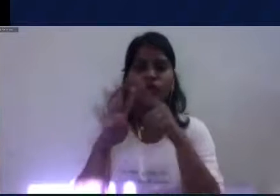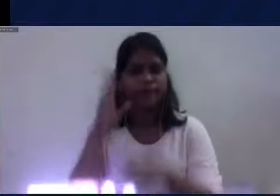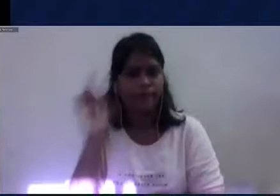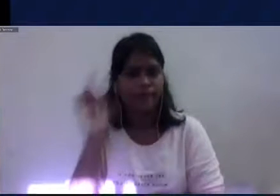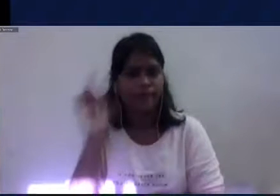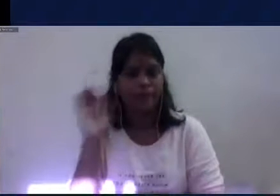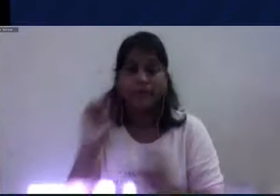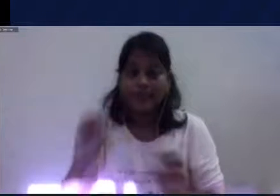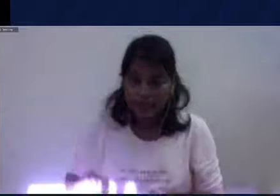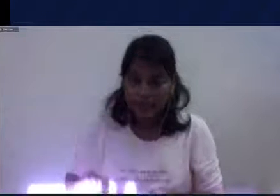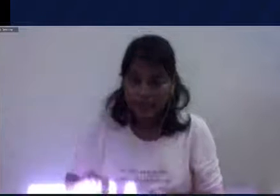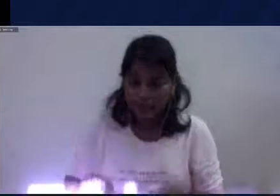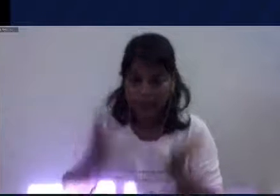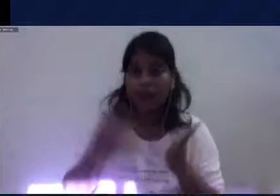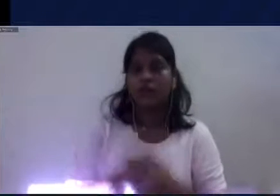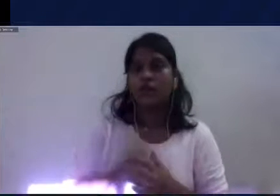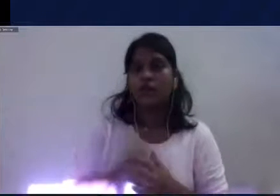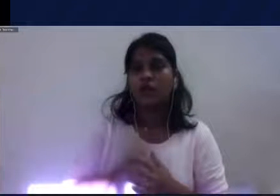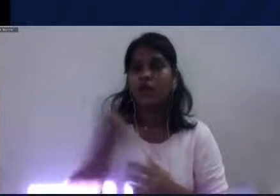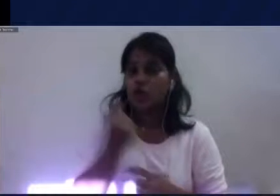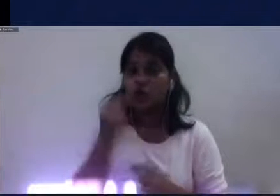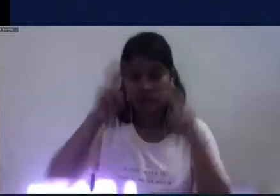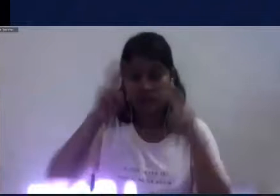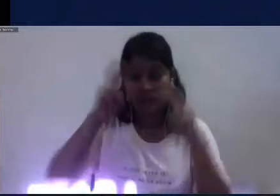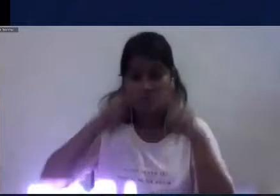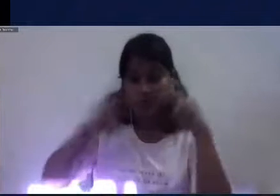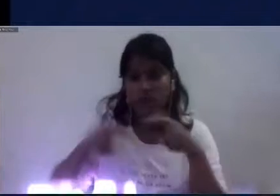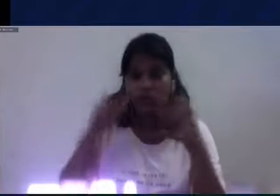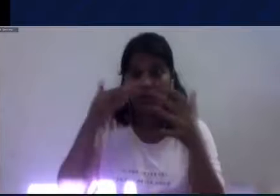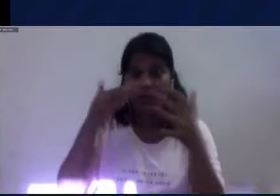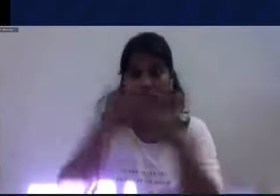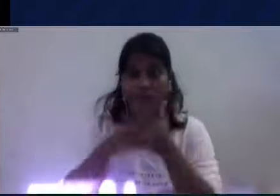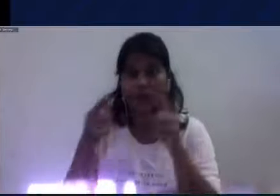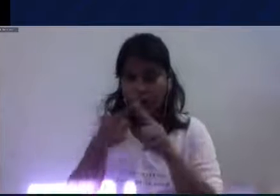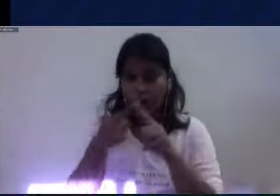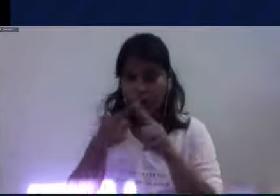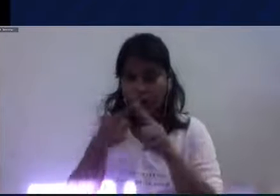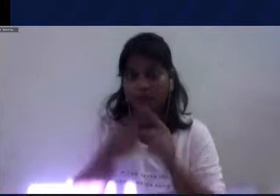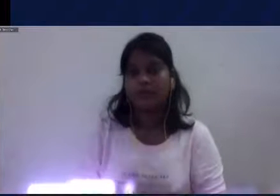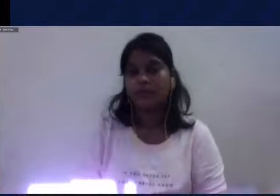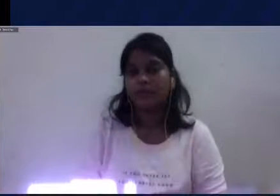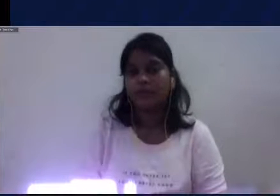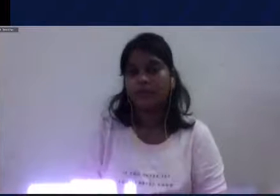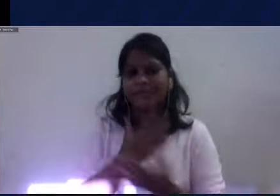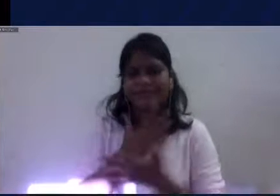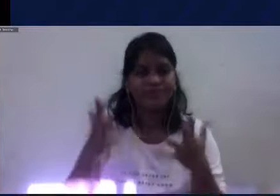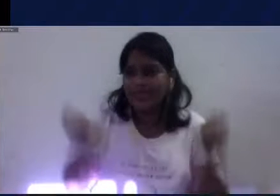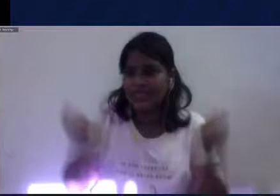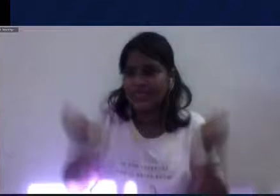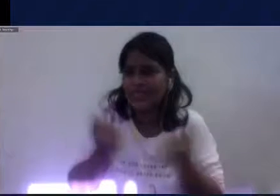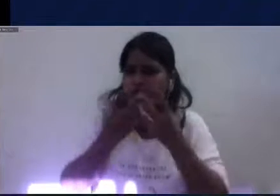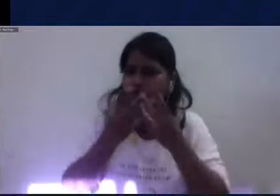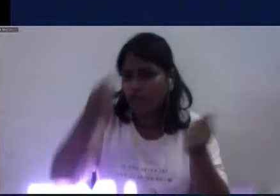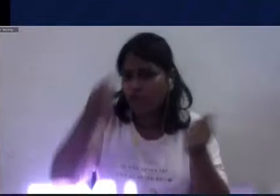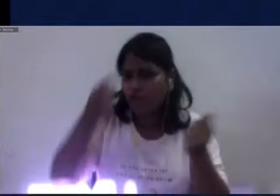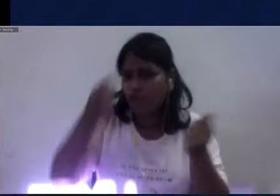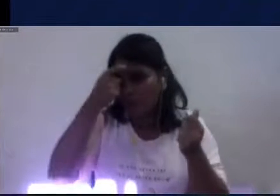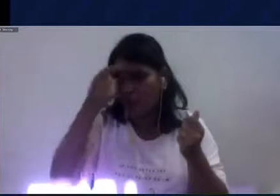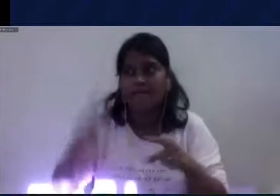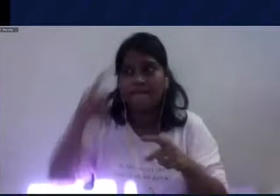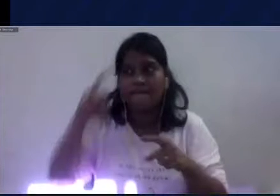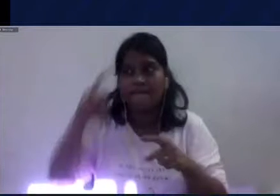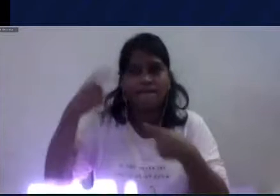enter your user research phase 1. Do not try to solve a problem. Do not have the